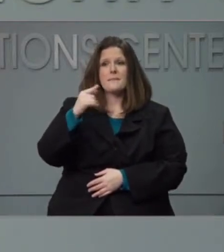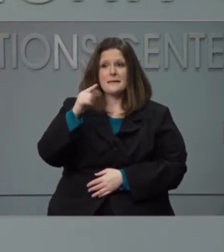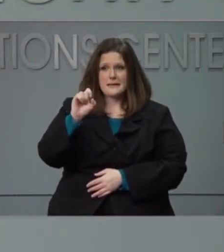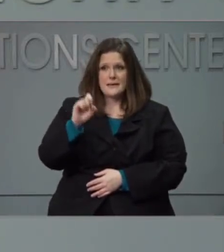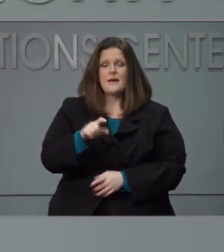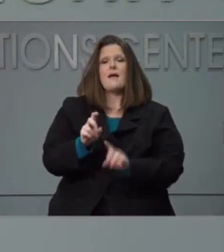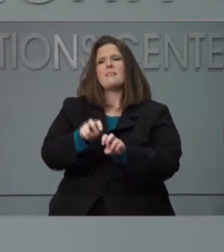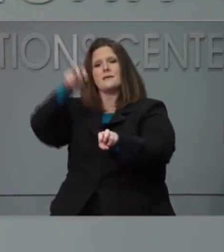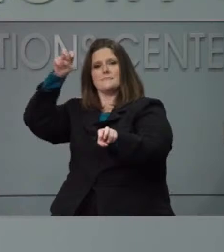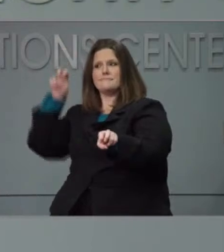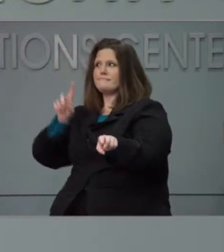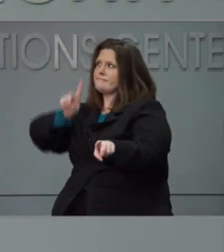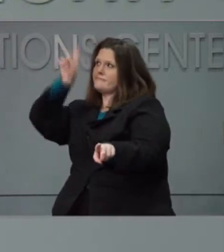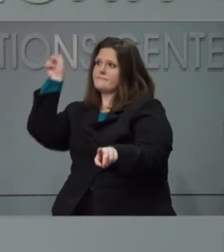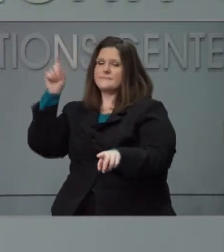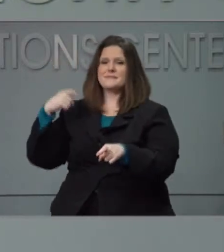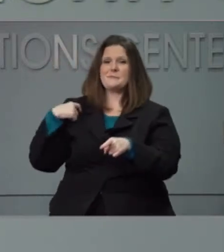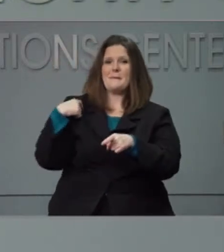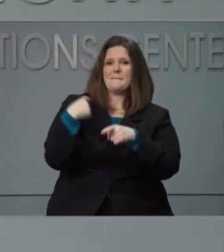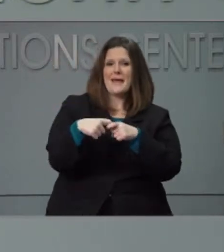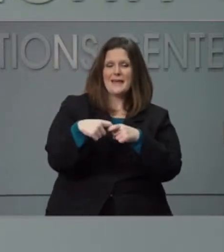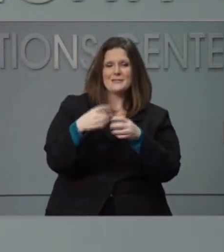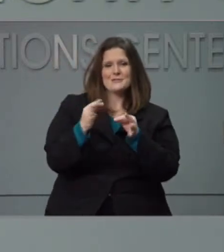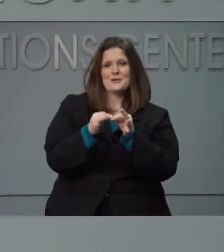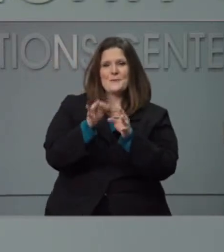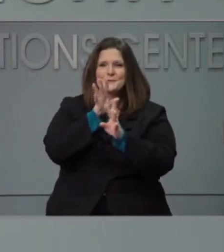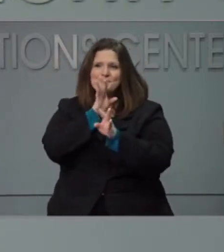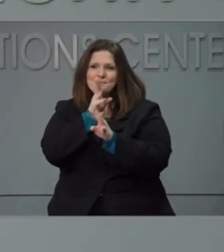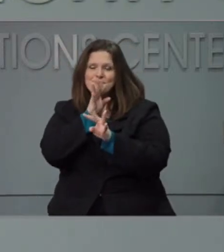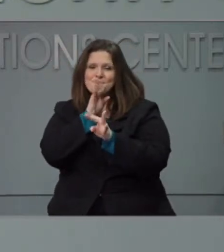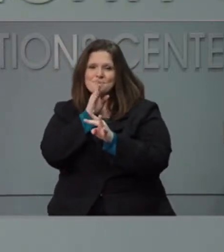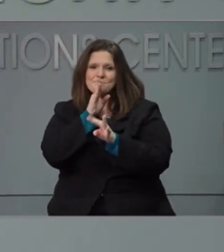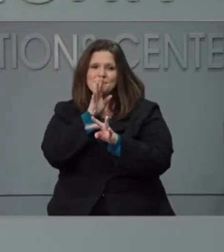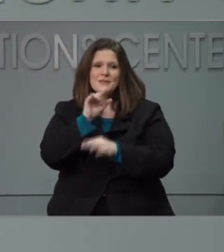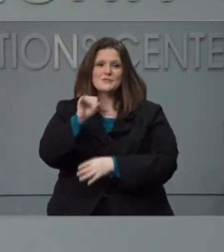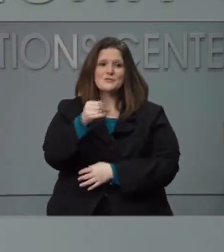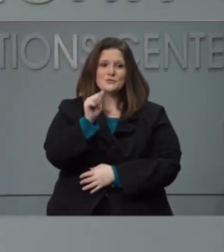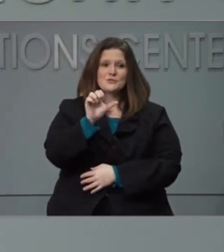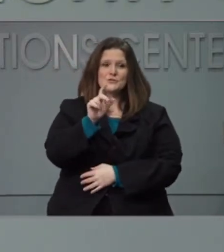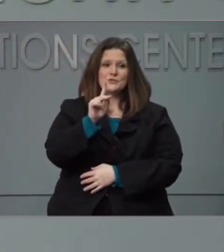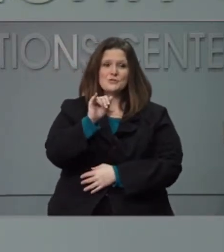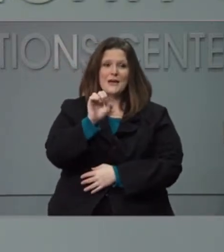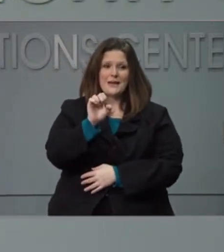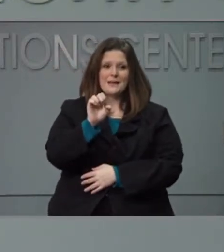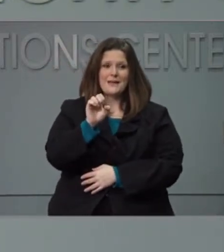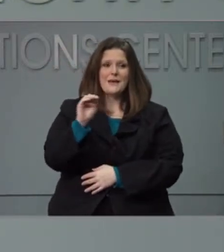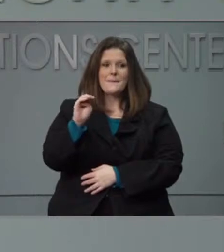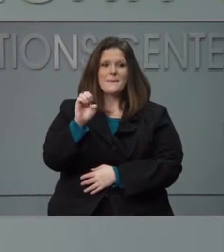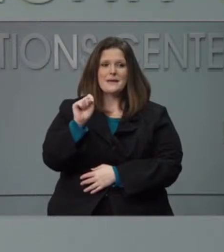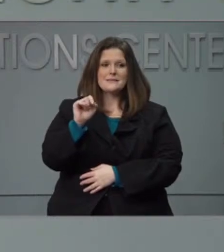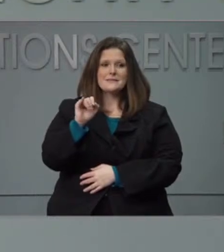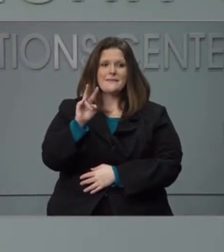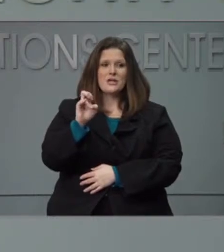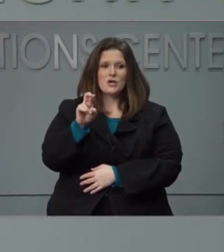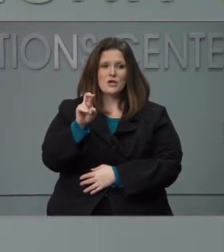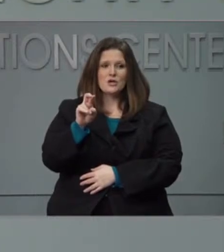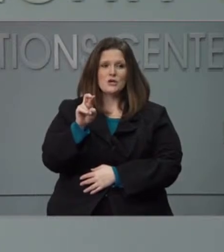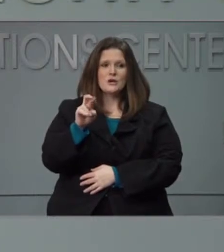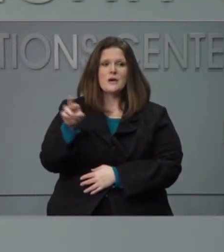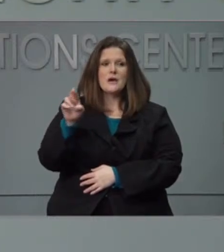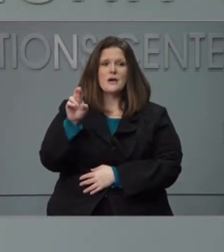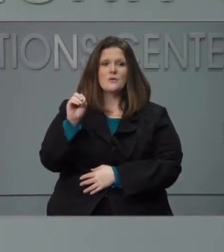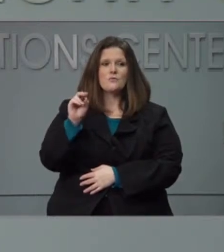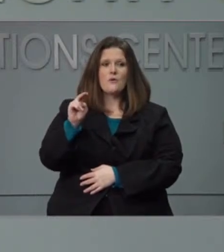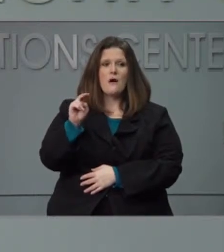Ron Vasquez are our Spanish language interpreters. We'd invite you to ask questions. If you can